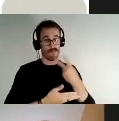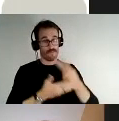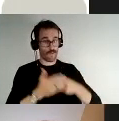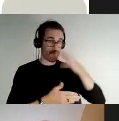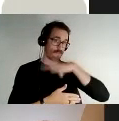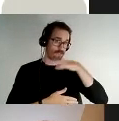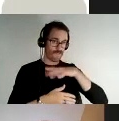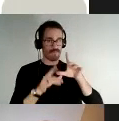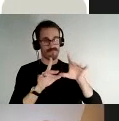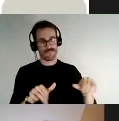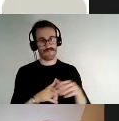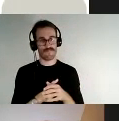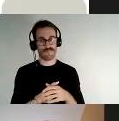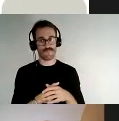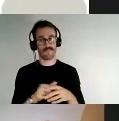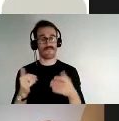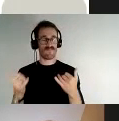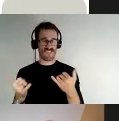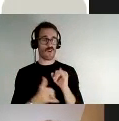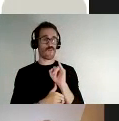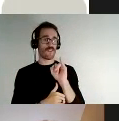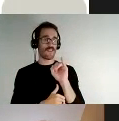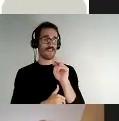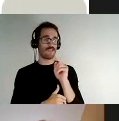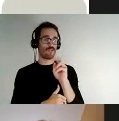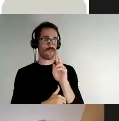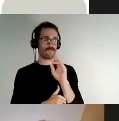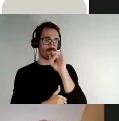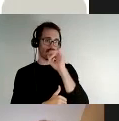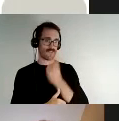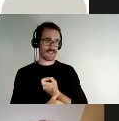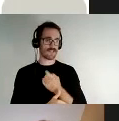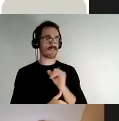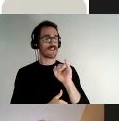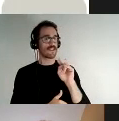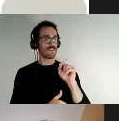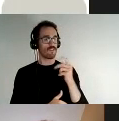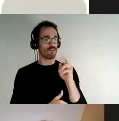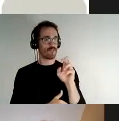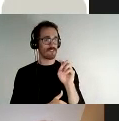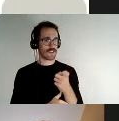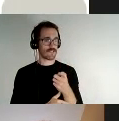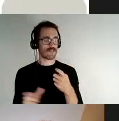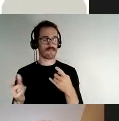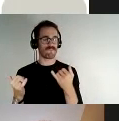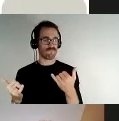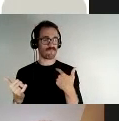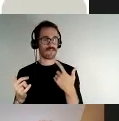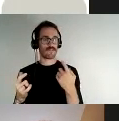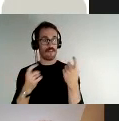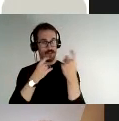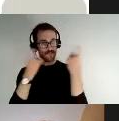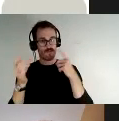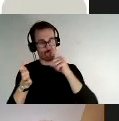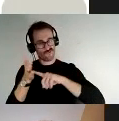well organized community of intersex people across North America There's a famous researcher in